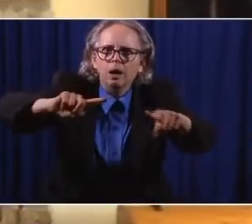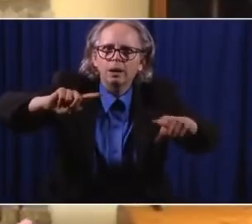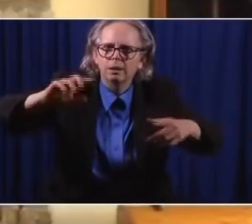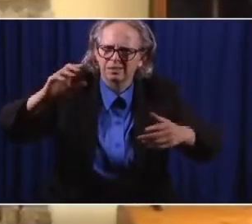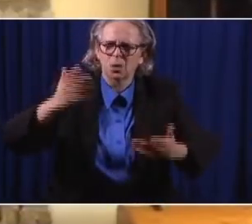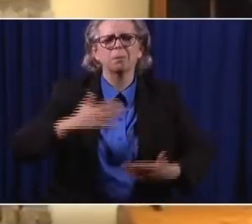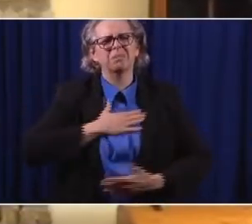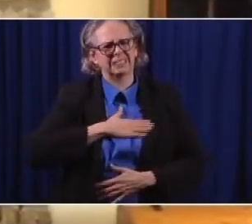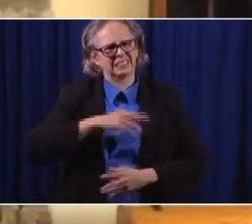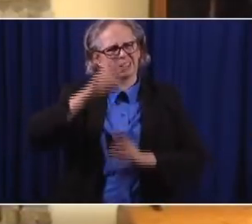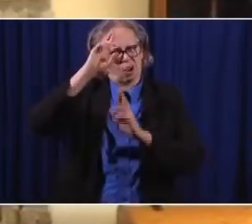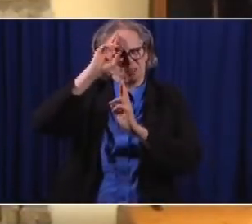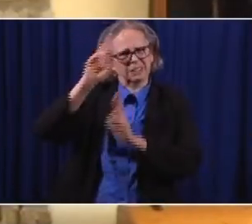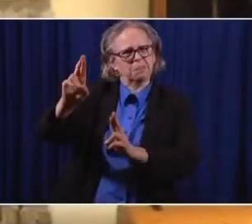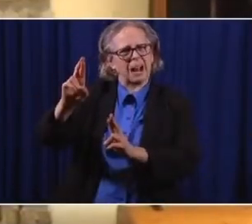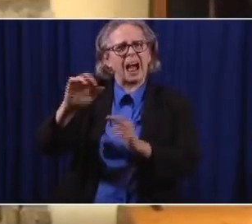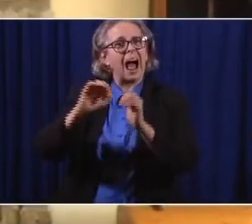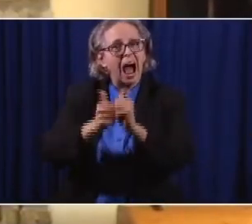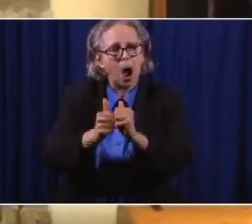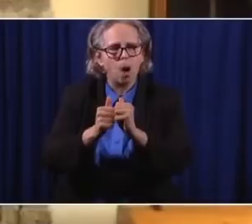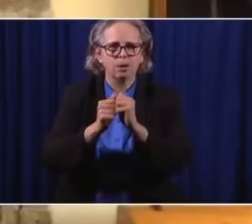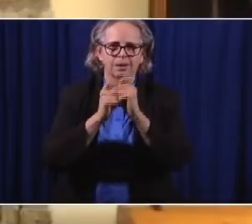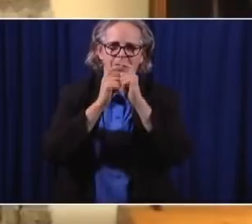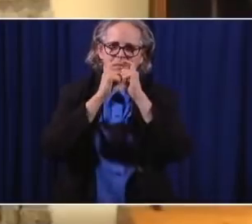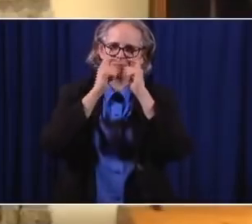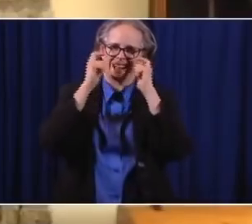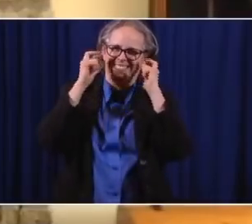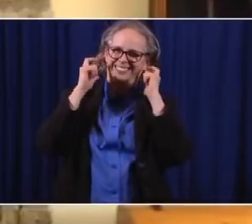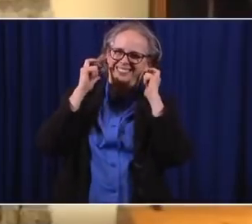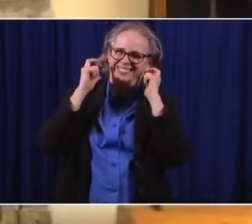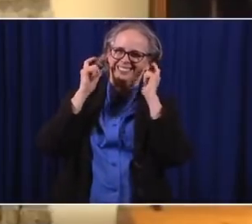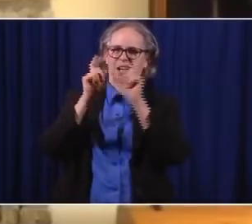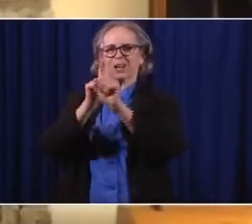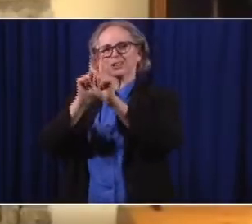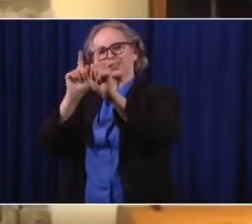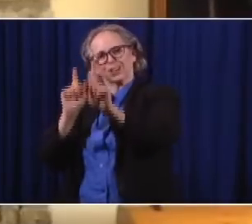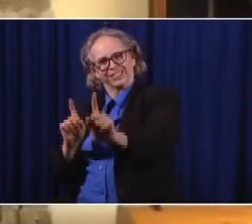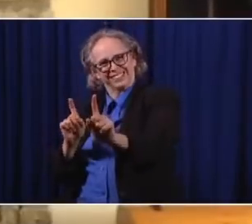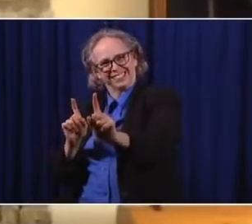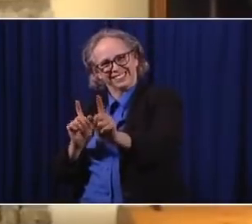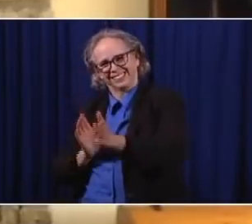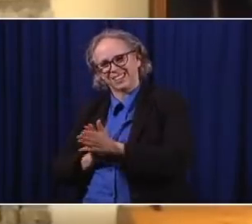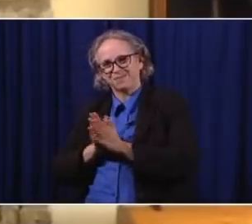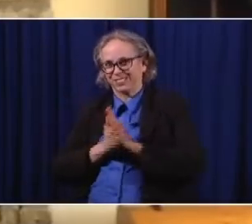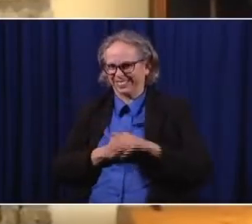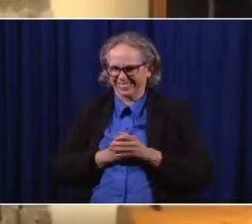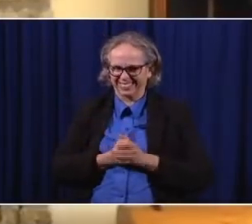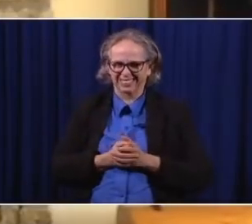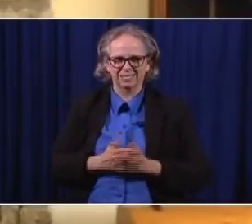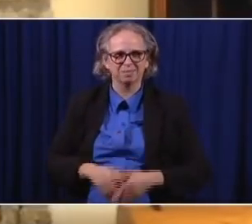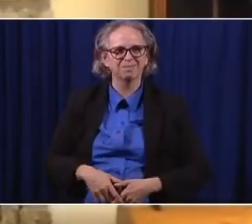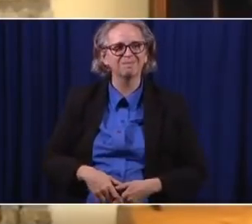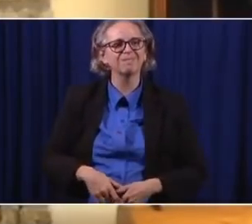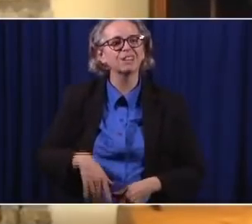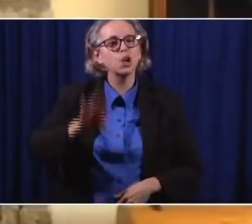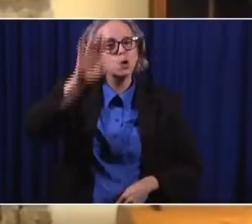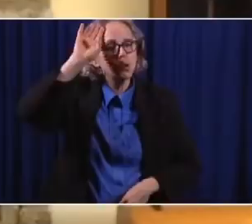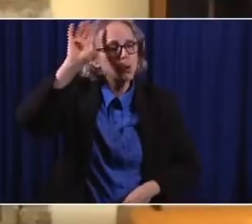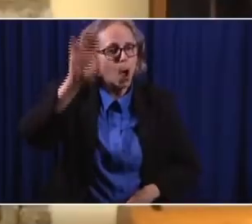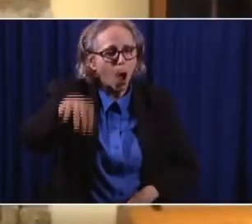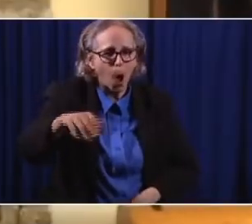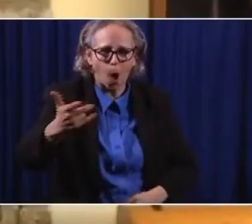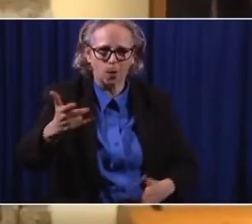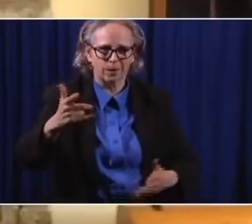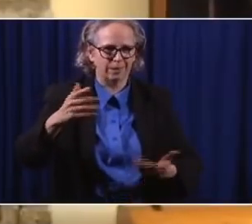the outcome not being a great outcome. So charity, love for our poll workers who